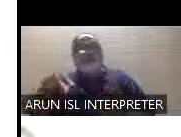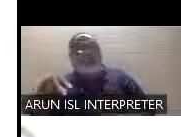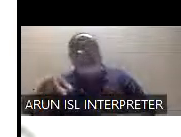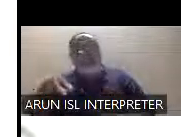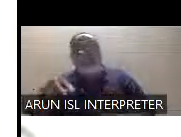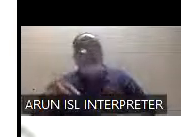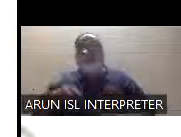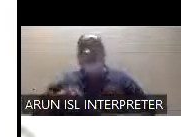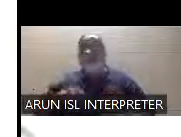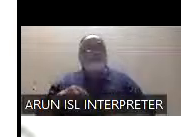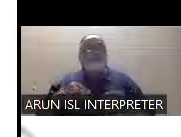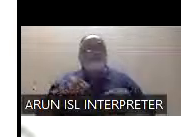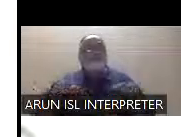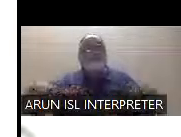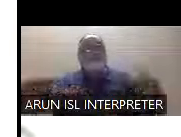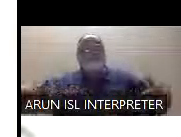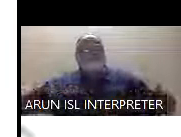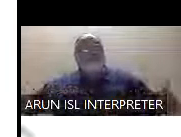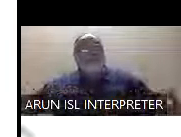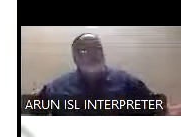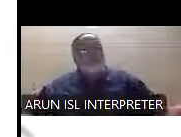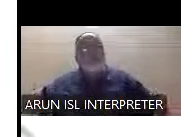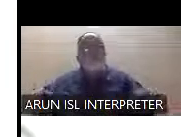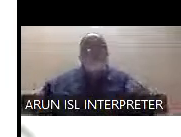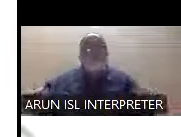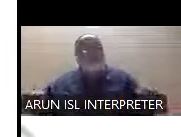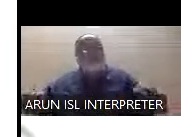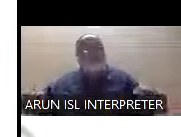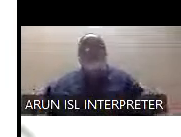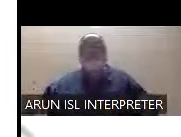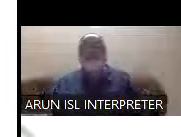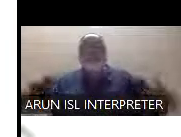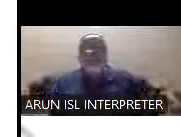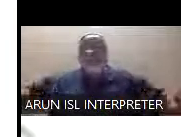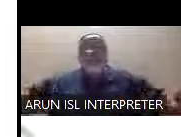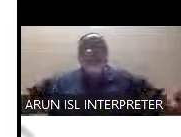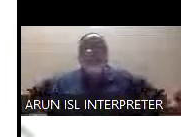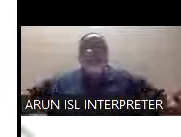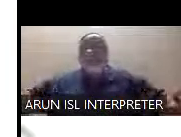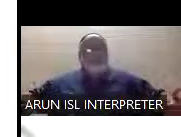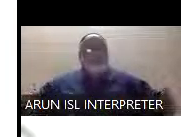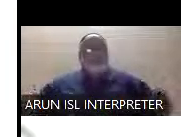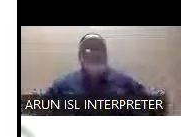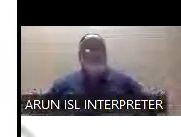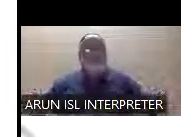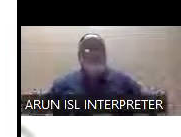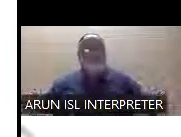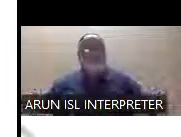But who cannot walk also can be subdivided into two subcategories of ambulant and